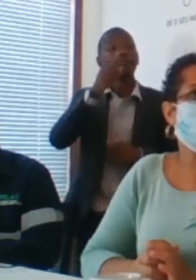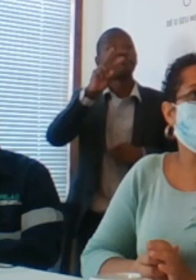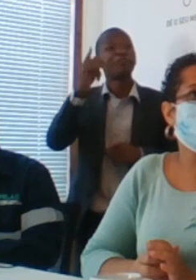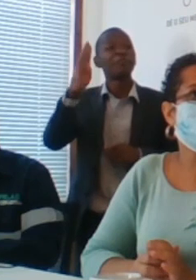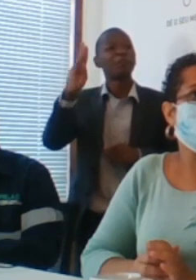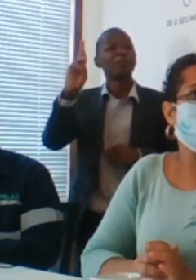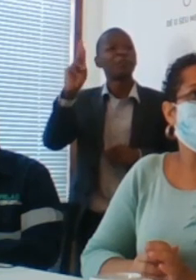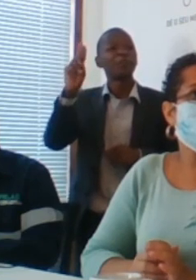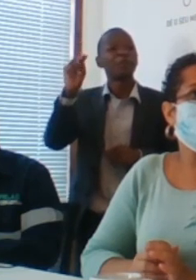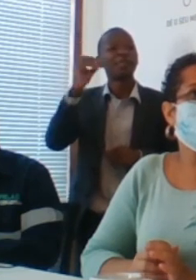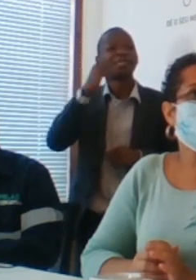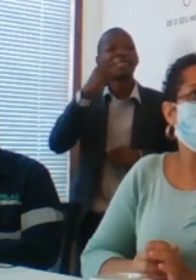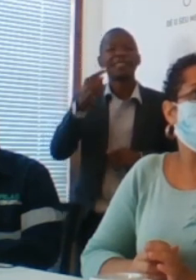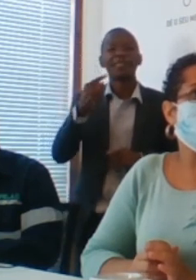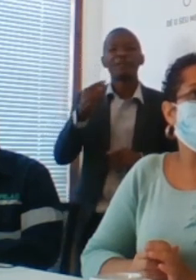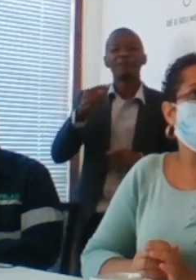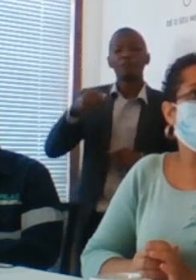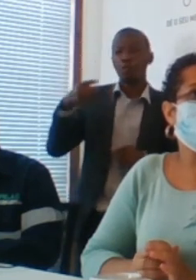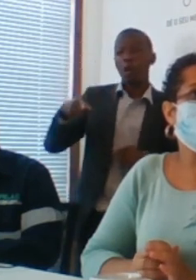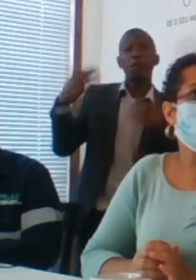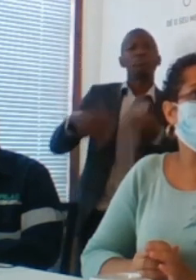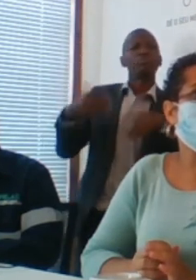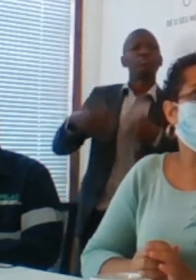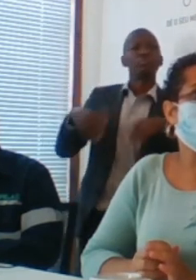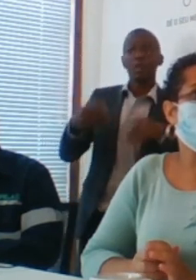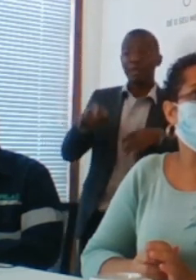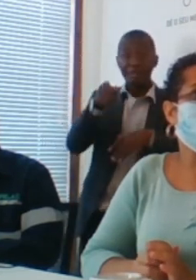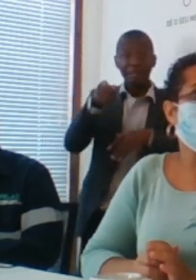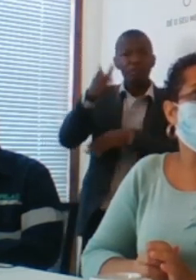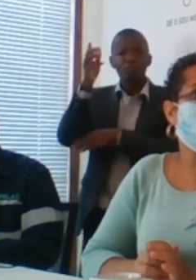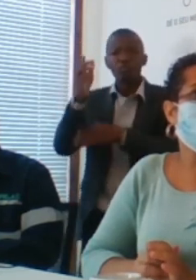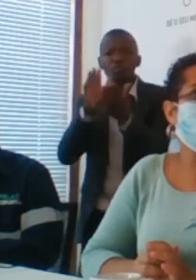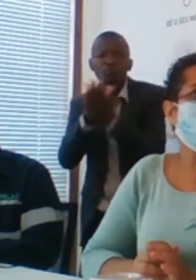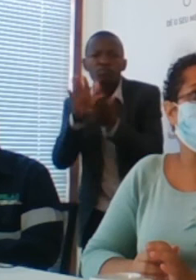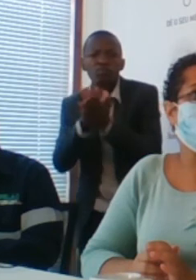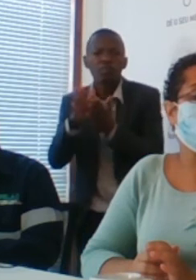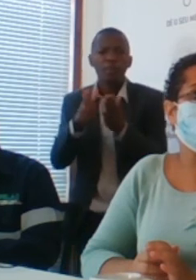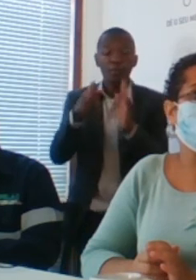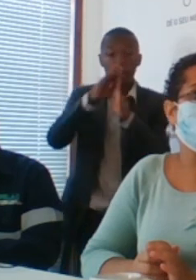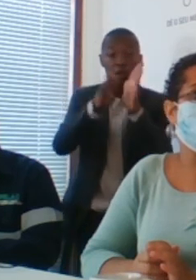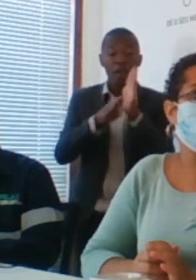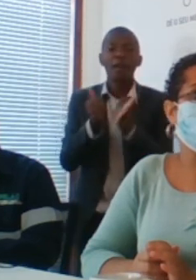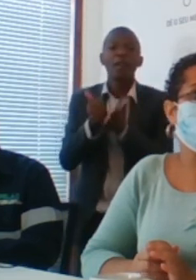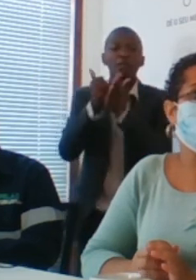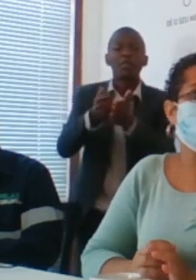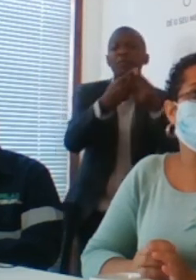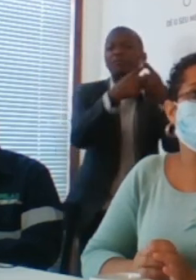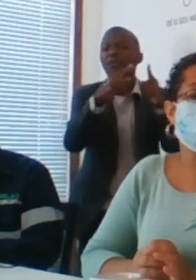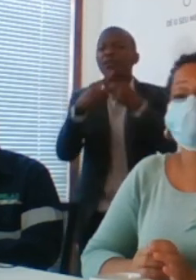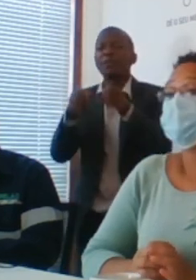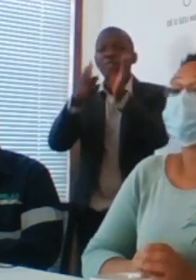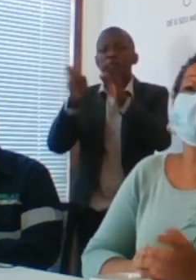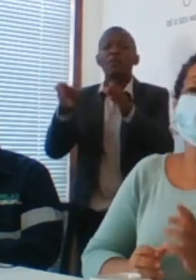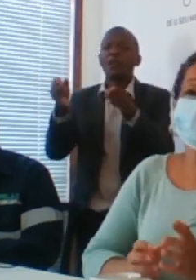very inspiring. At the end, we treat everybody equal, irrespective of with disabilities. Yes,